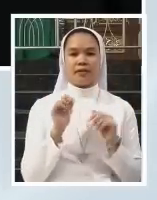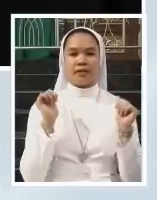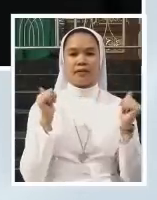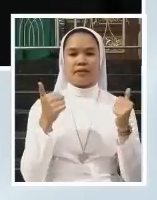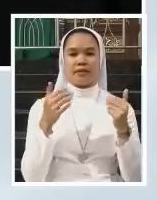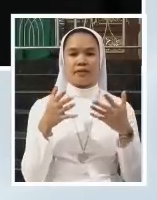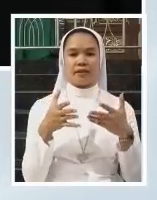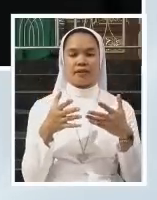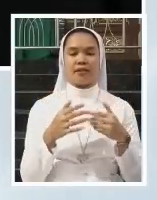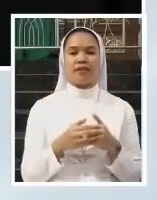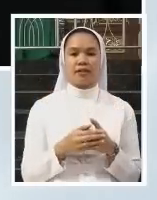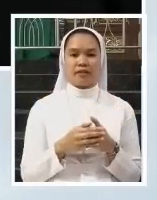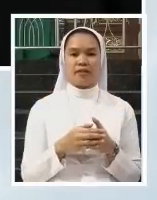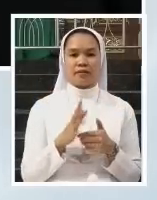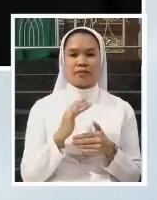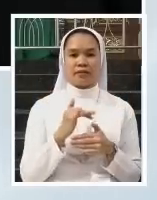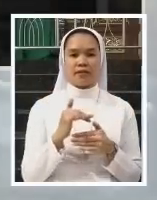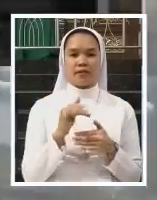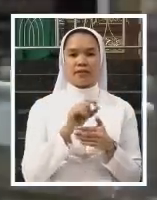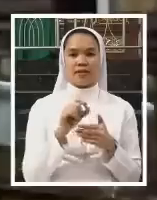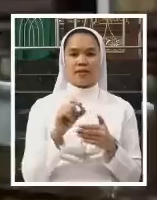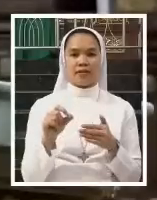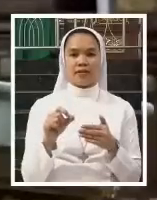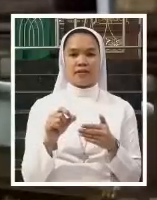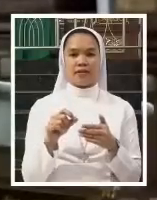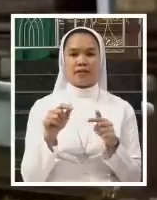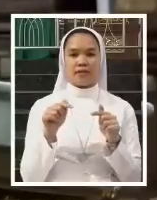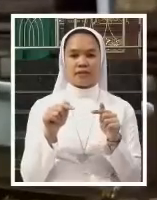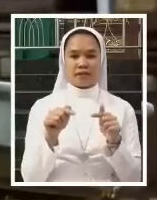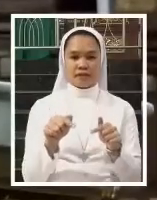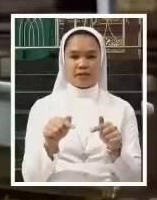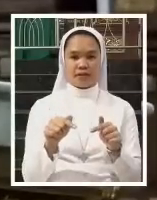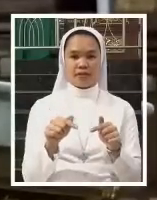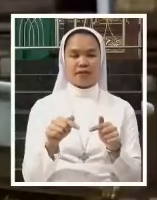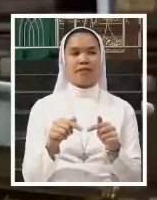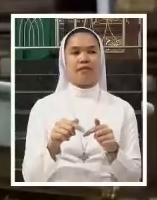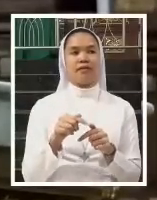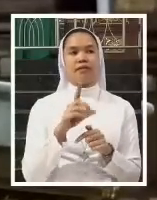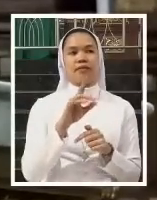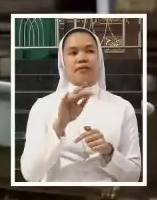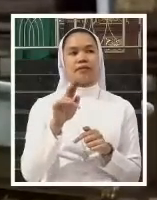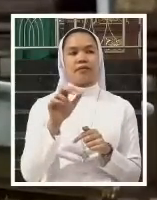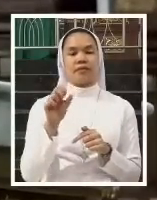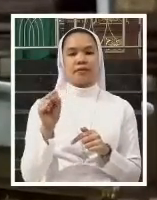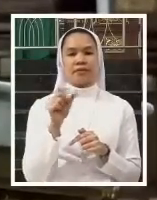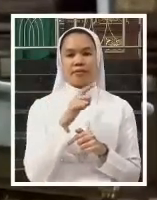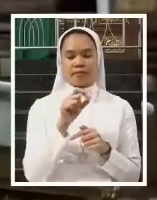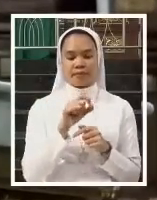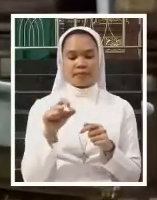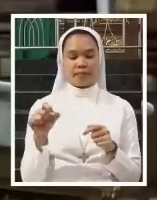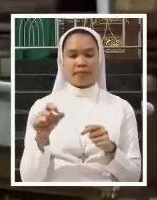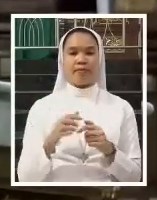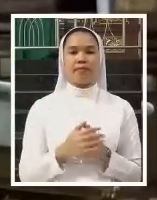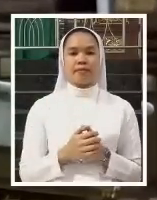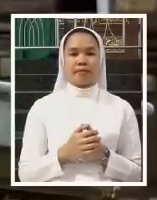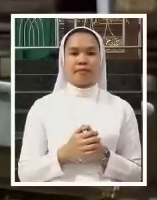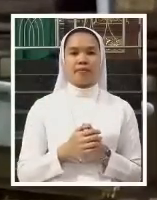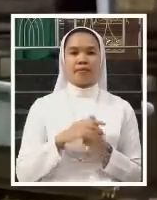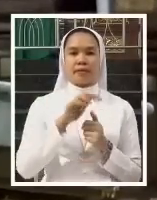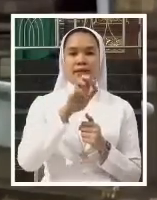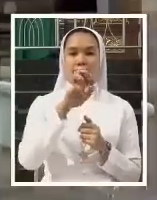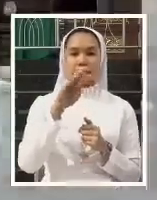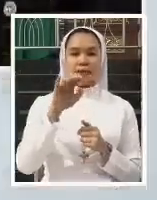of Caceres, by mandate of His Grace, Archbishop of Caceres, Father Darius Romualdo. Father Noel